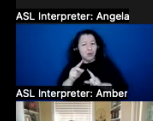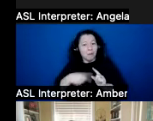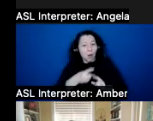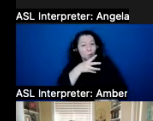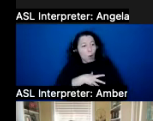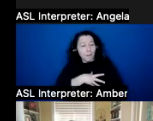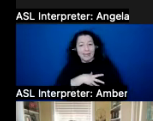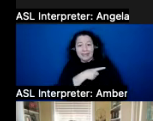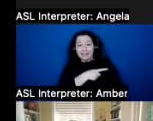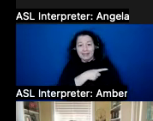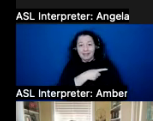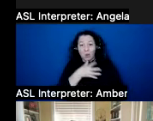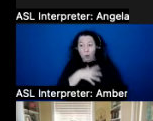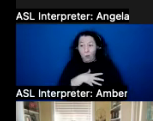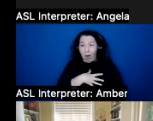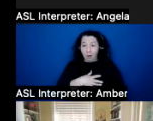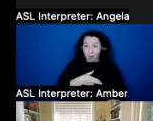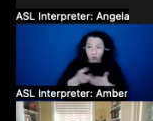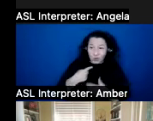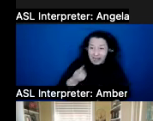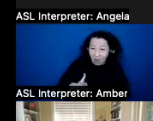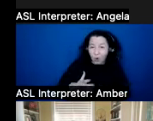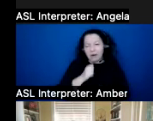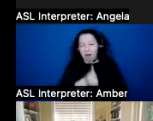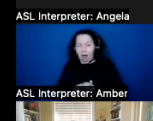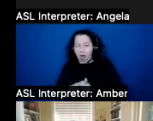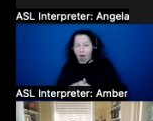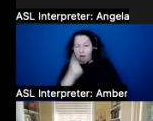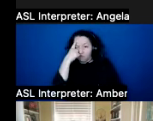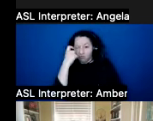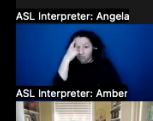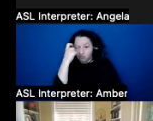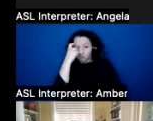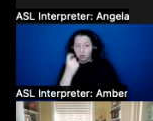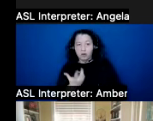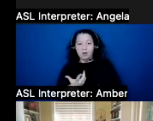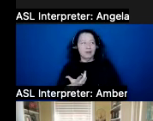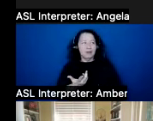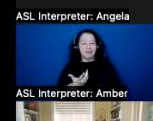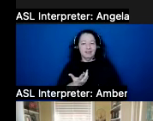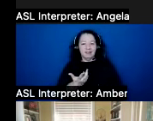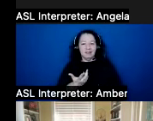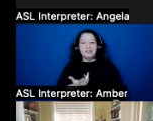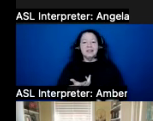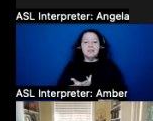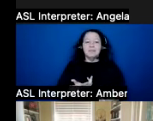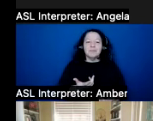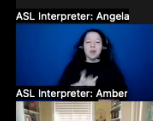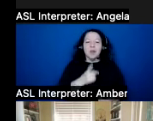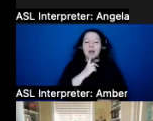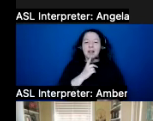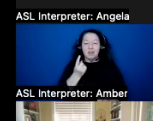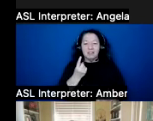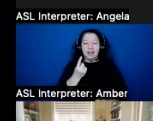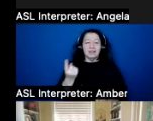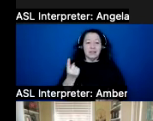that society knowing that is a norm would keep them from reporting. Key aspects of